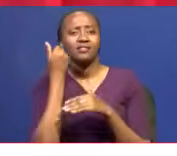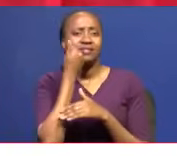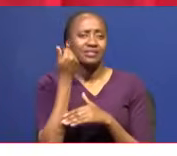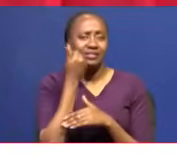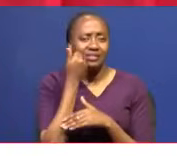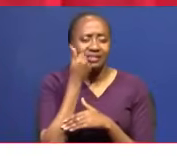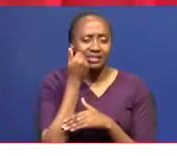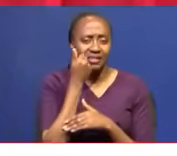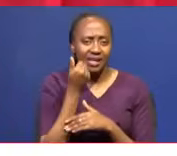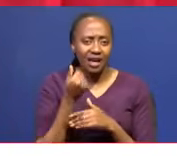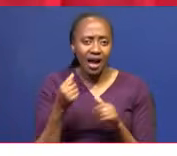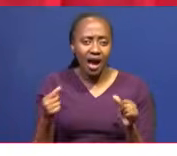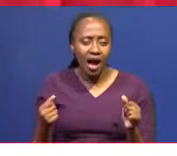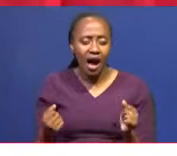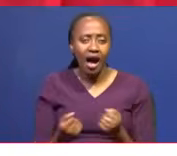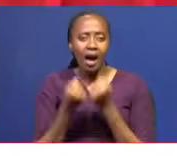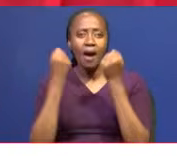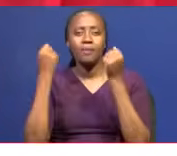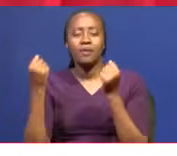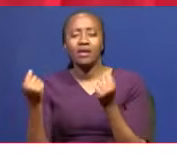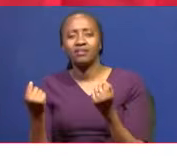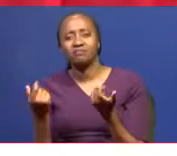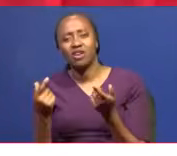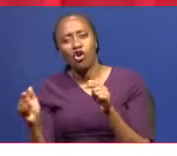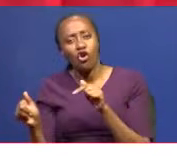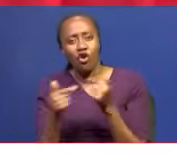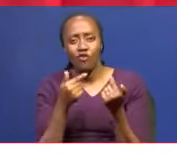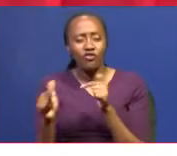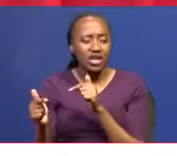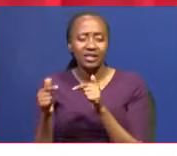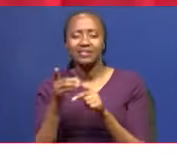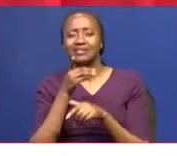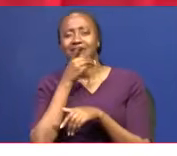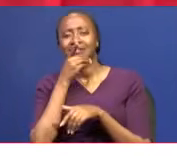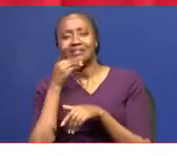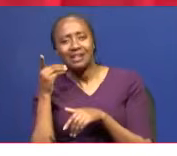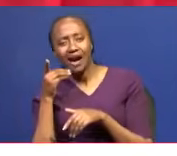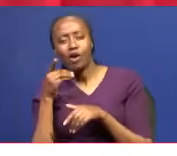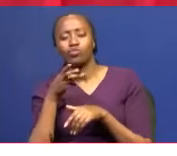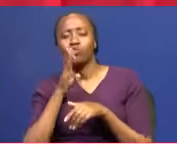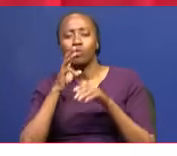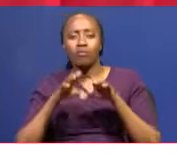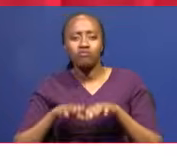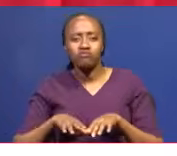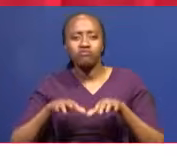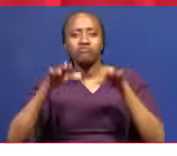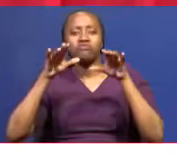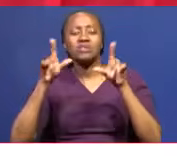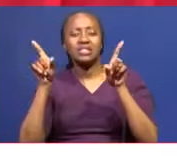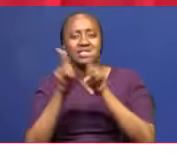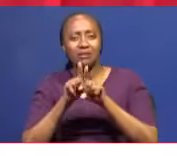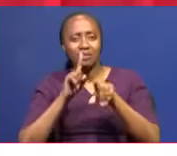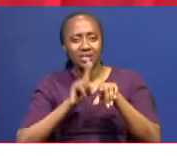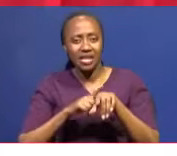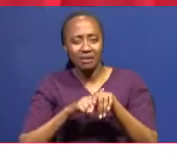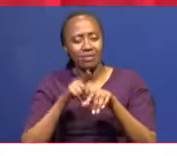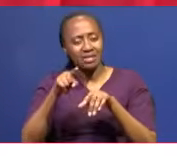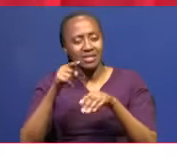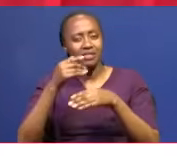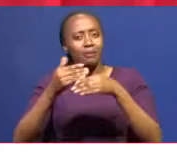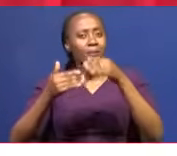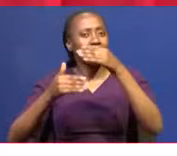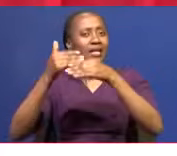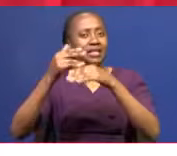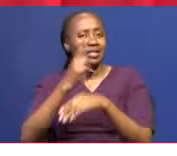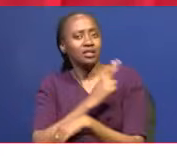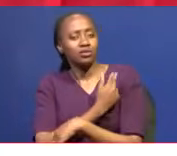outbreaks, conflicts, floods, drought situation, and therefore building this capacity is paramount for